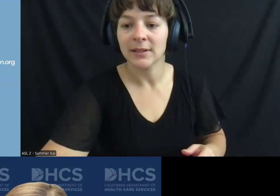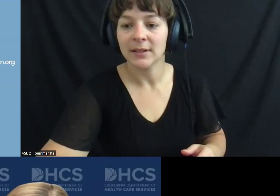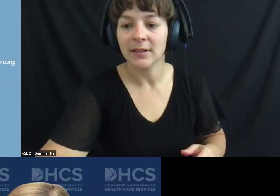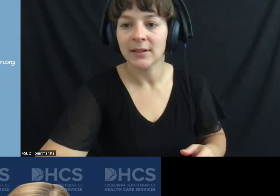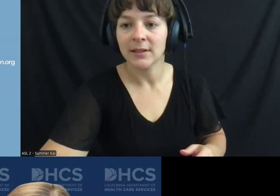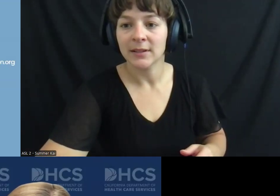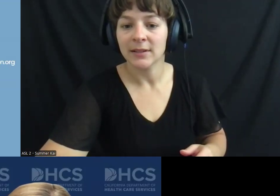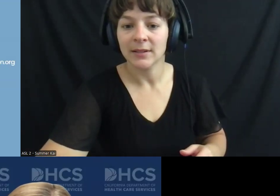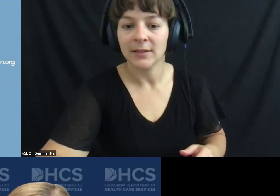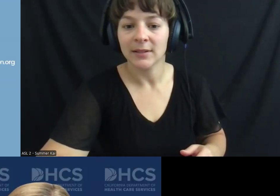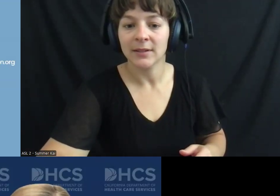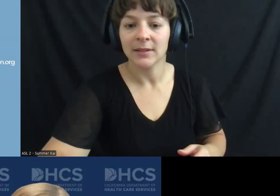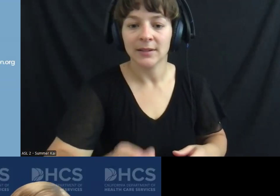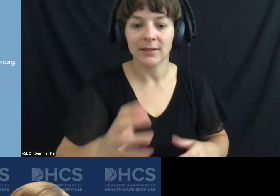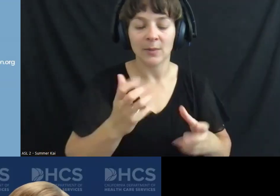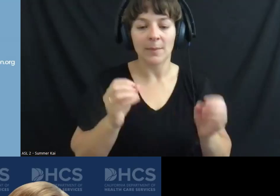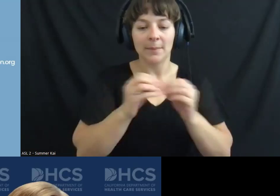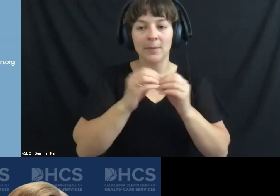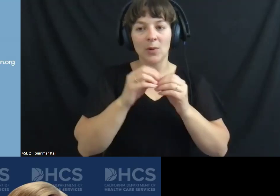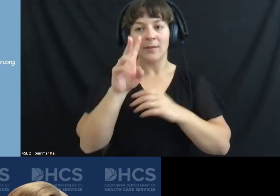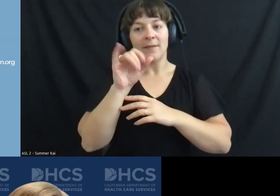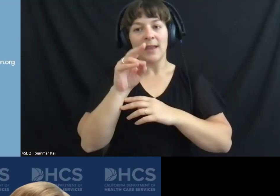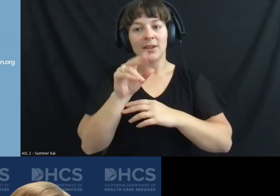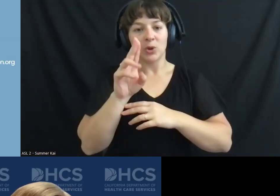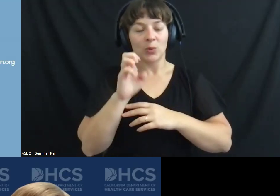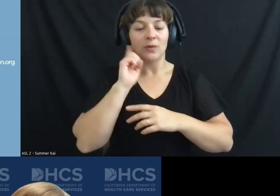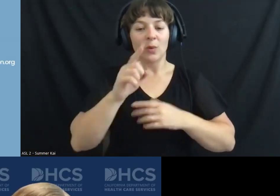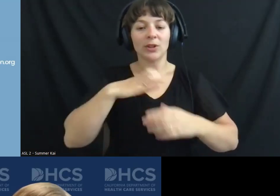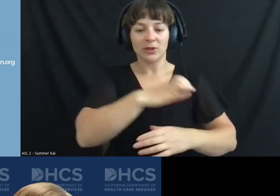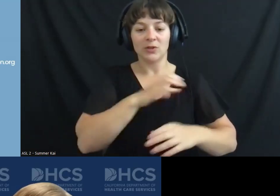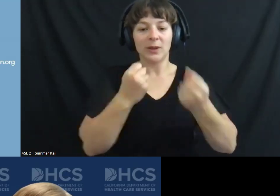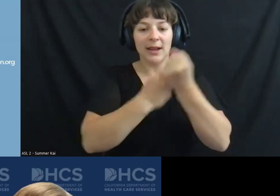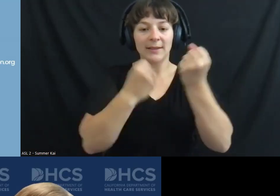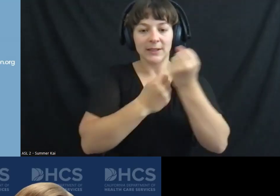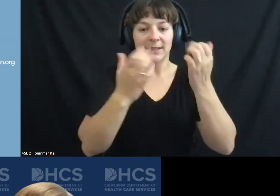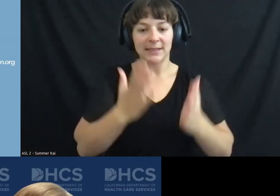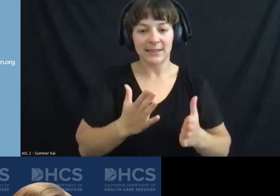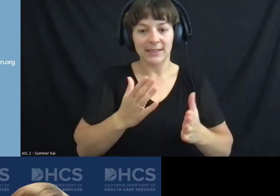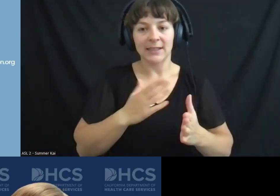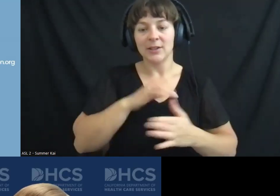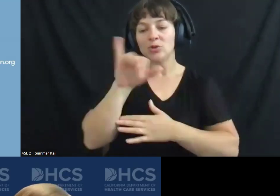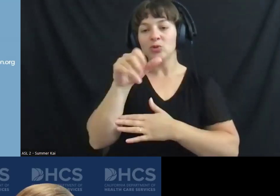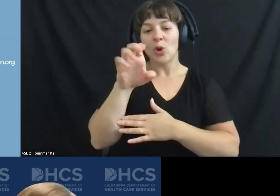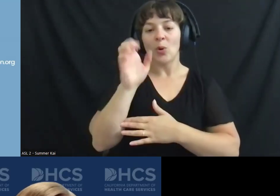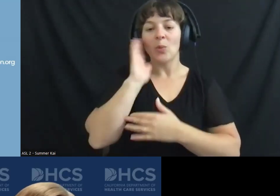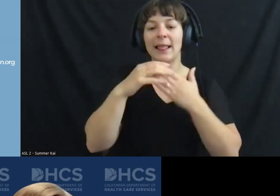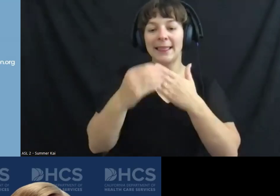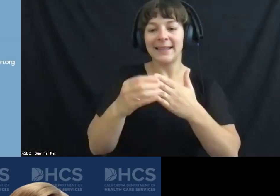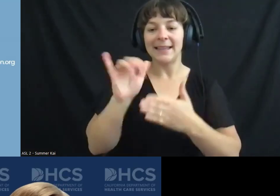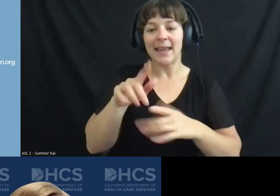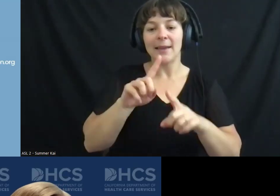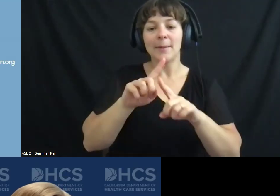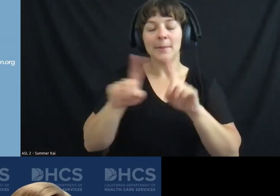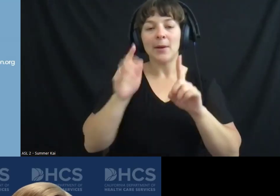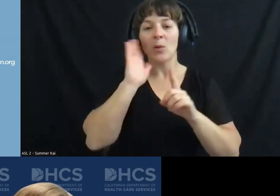more venues for consumer advocacy for HCBS, and Joseph is the lead there, but we'll take it back. We'll talk